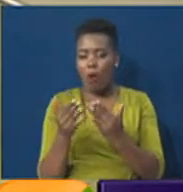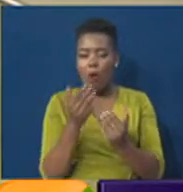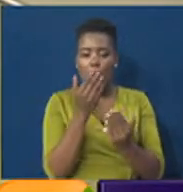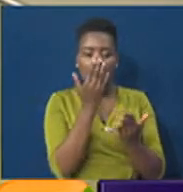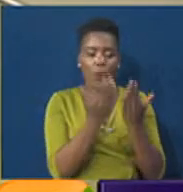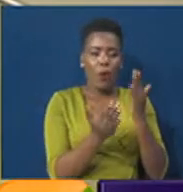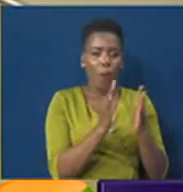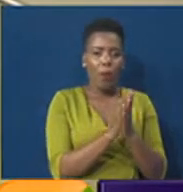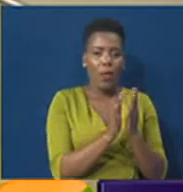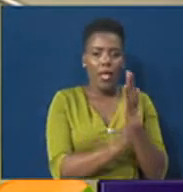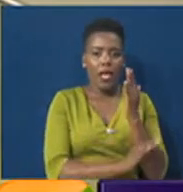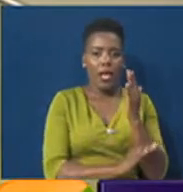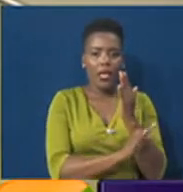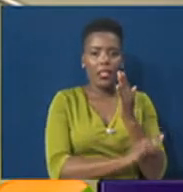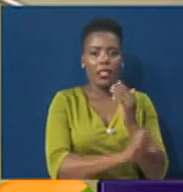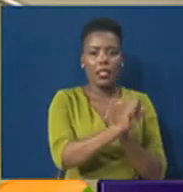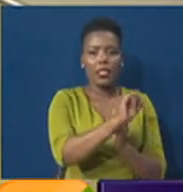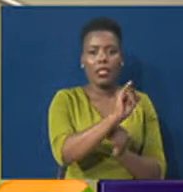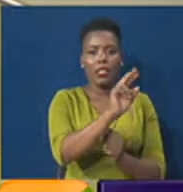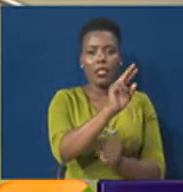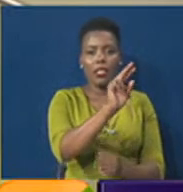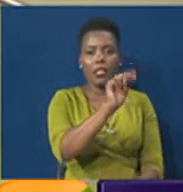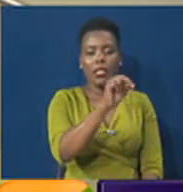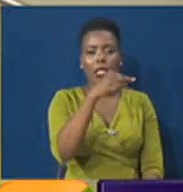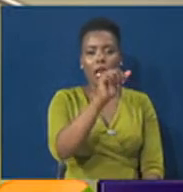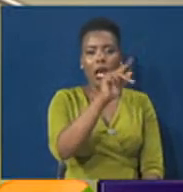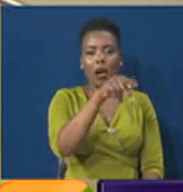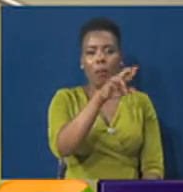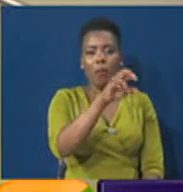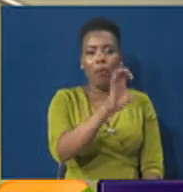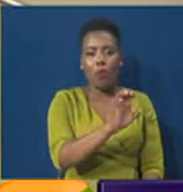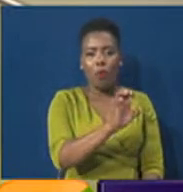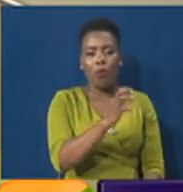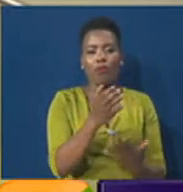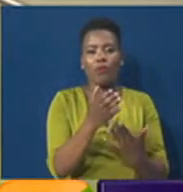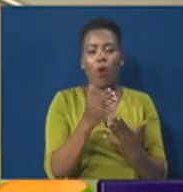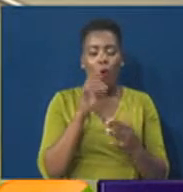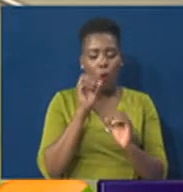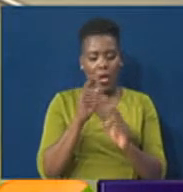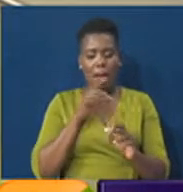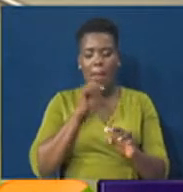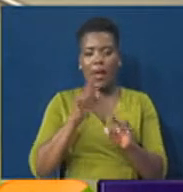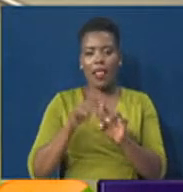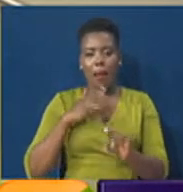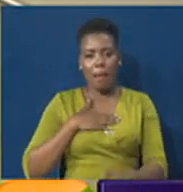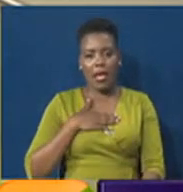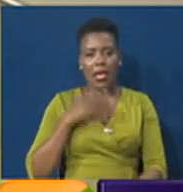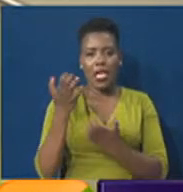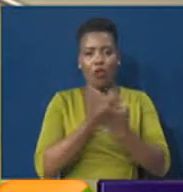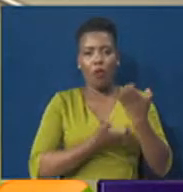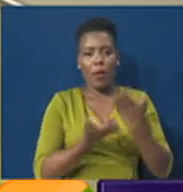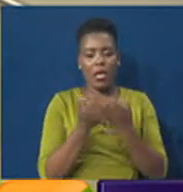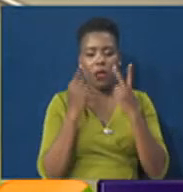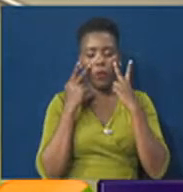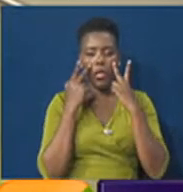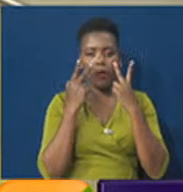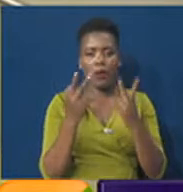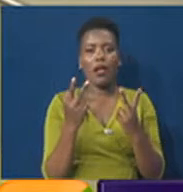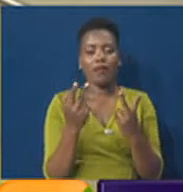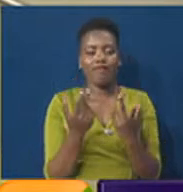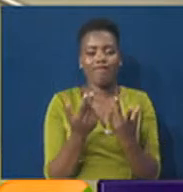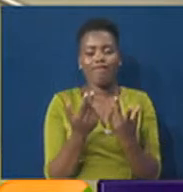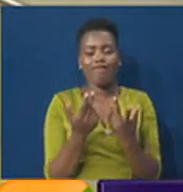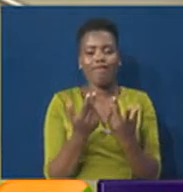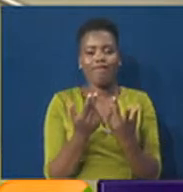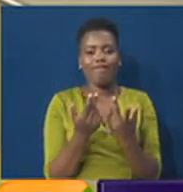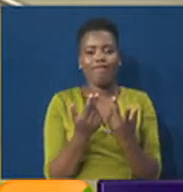we were more or less the same size. And by the way, my brother Ayub, economically, parameters we look at are not in terms of size